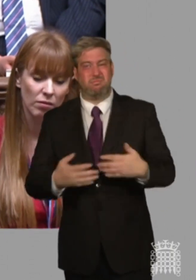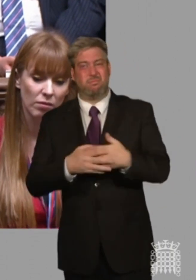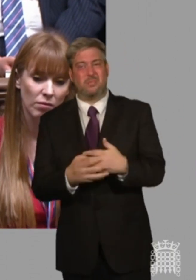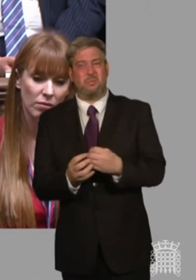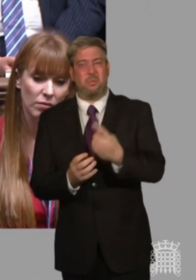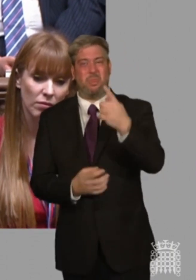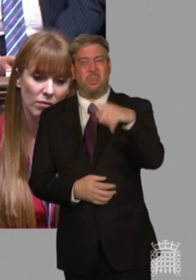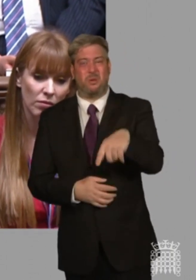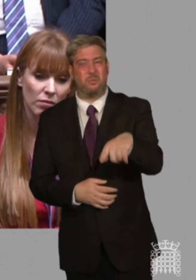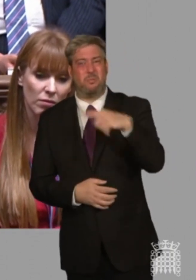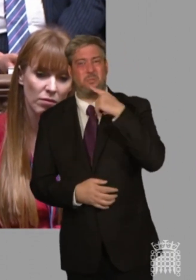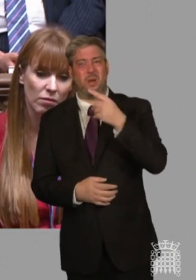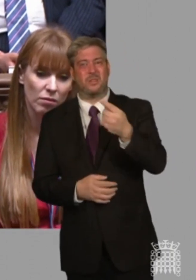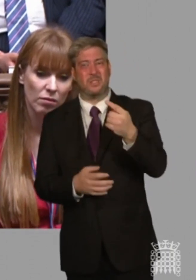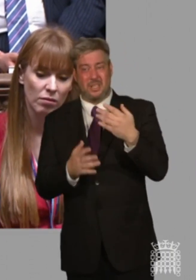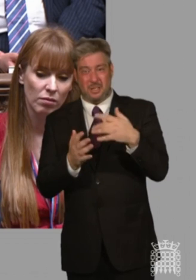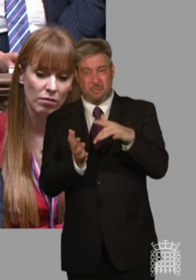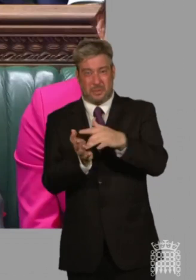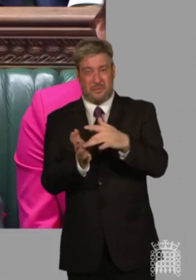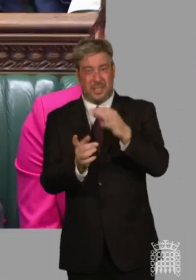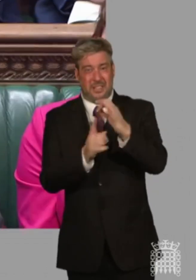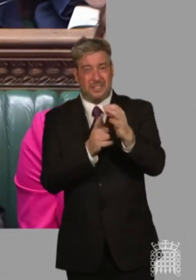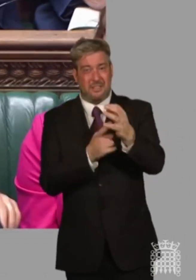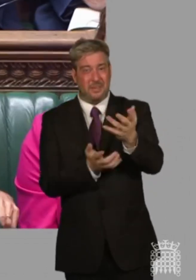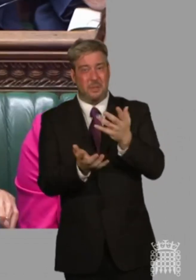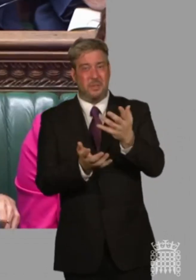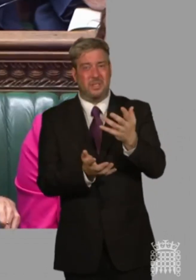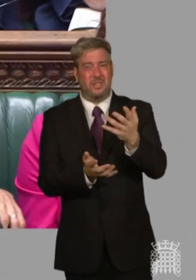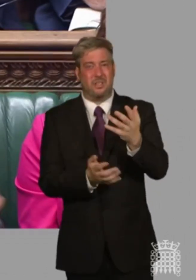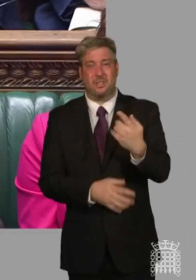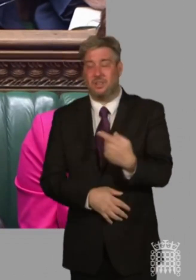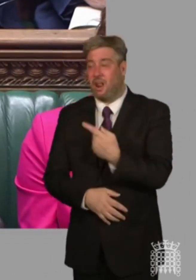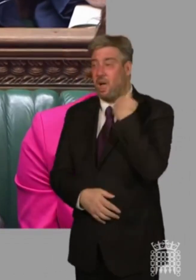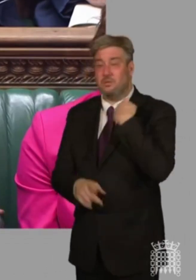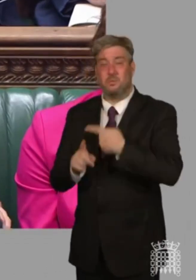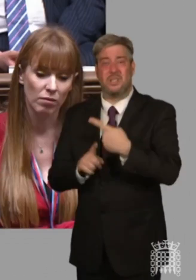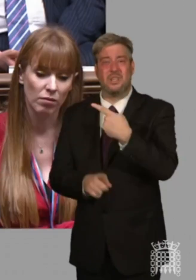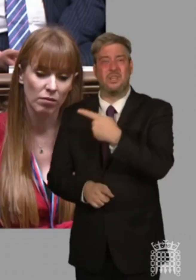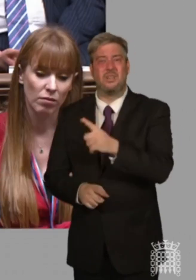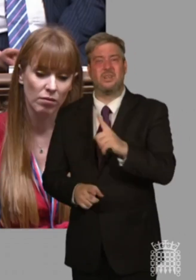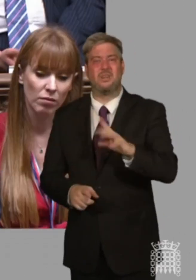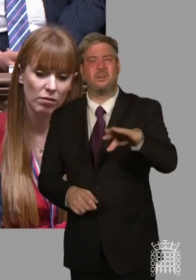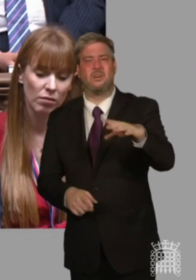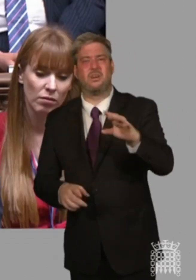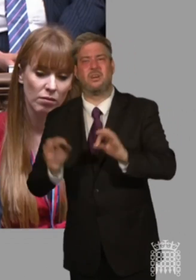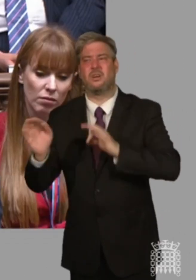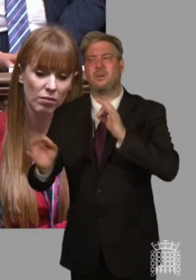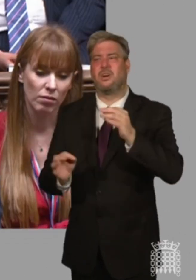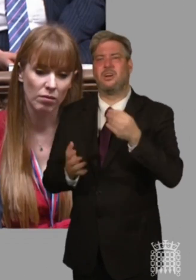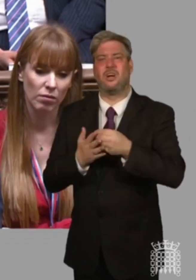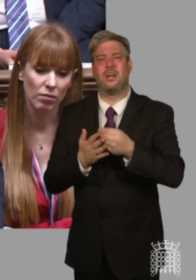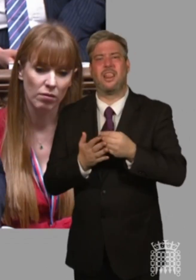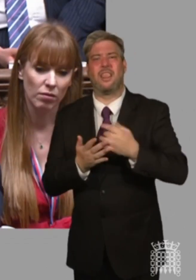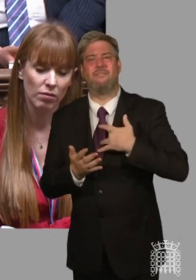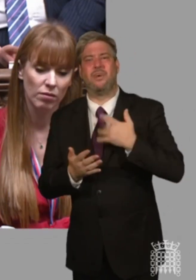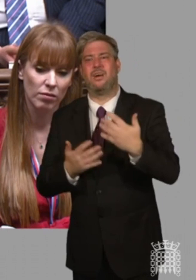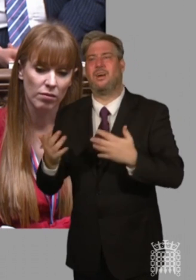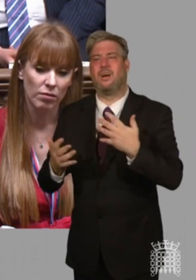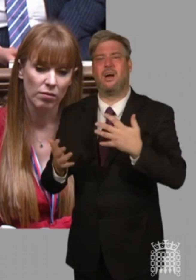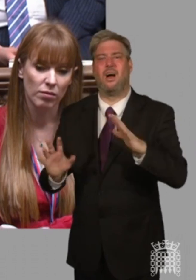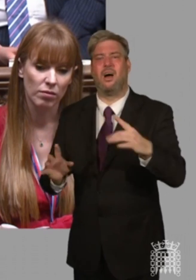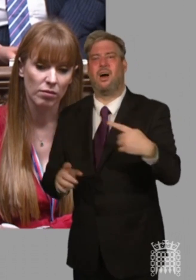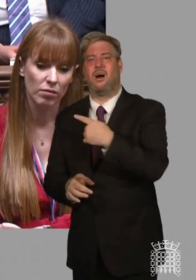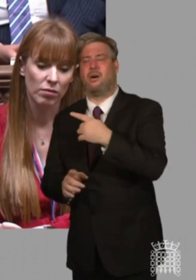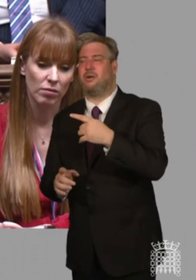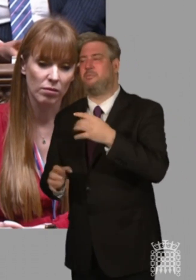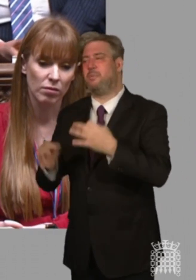around, the non-dom status. When he finds himself backing tax avoidance over NHS appointments, does he